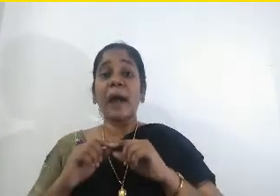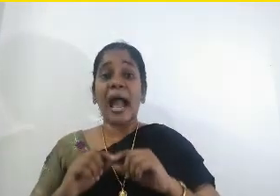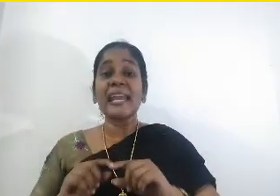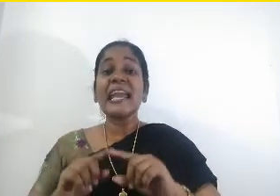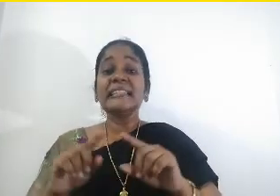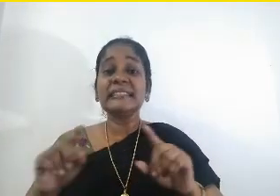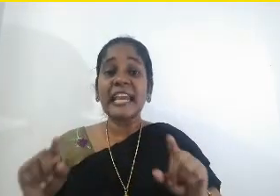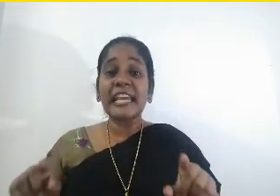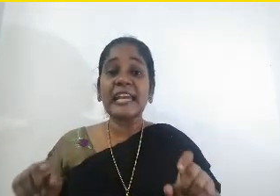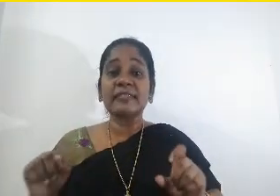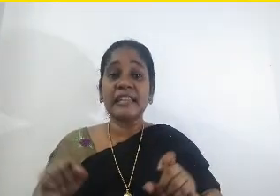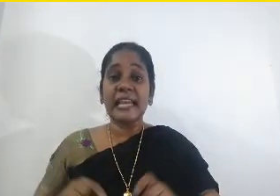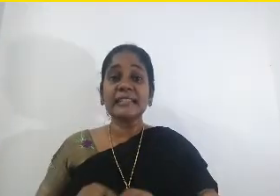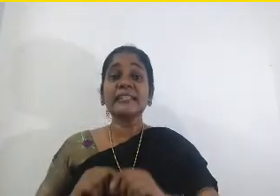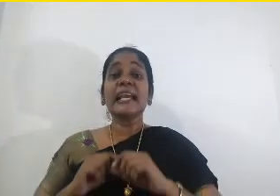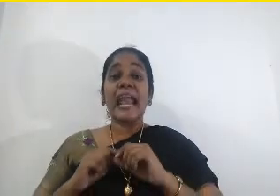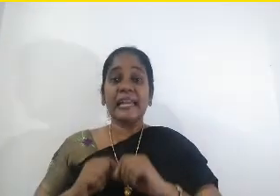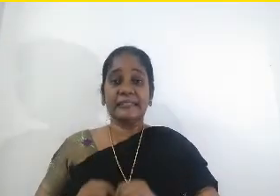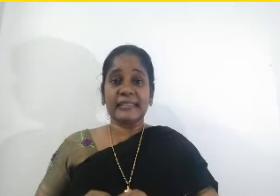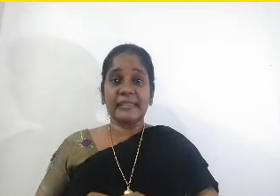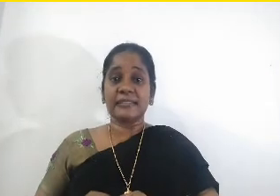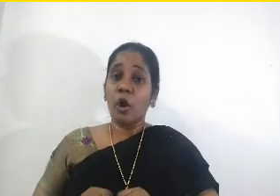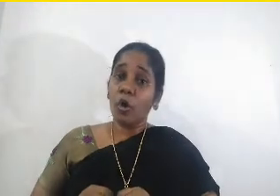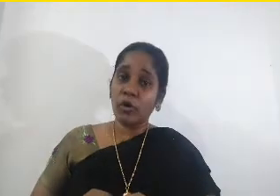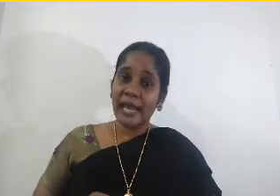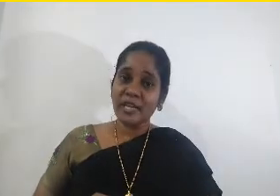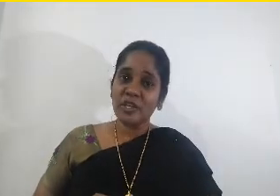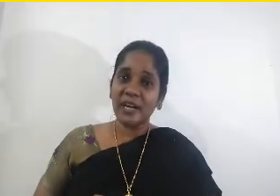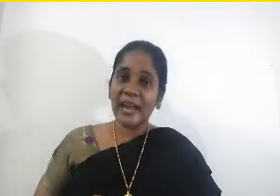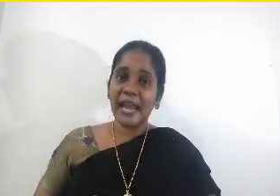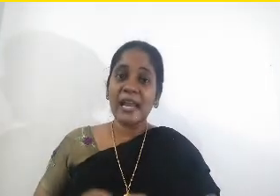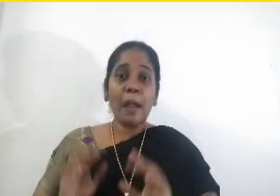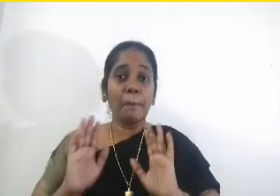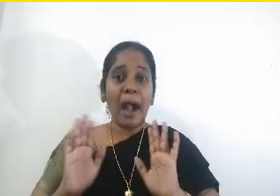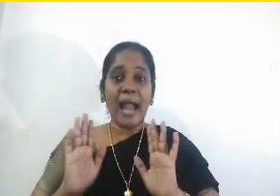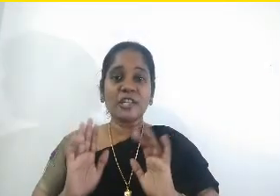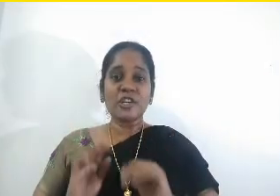difference by seeing these insects.